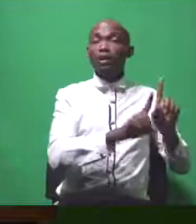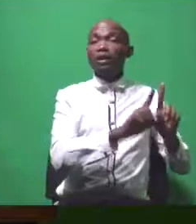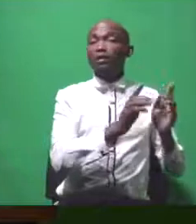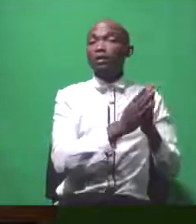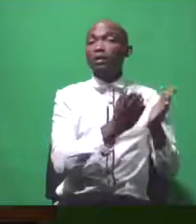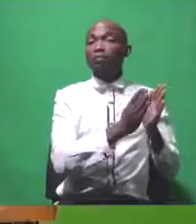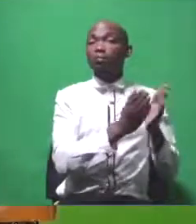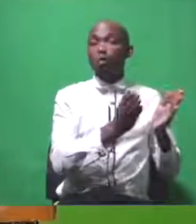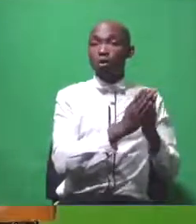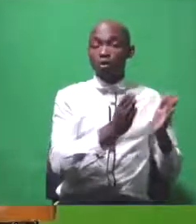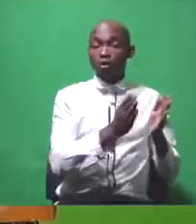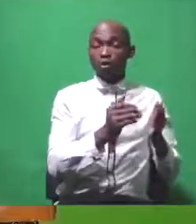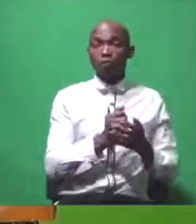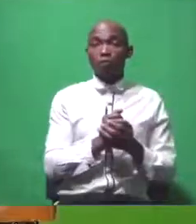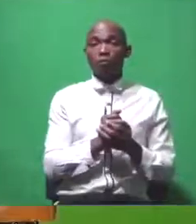labor